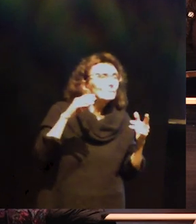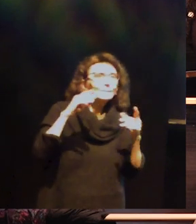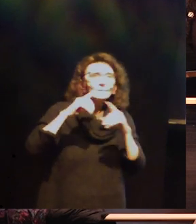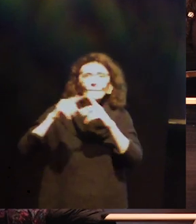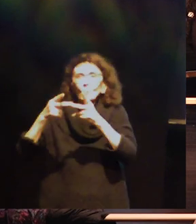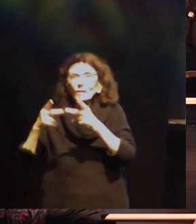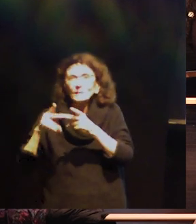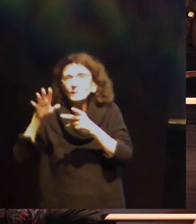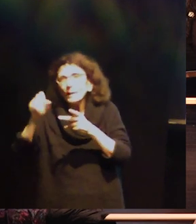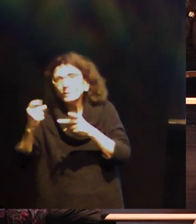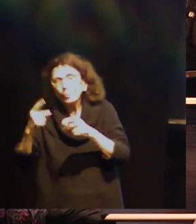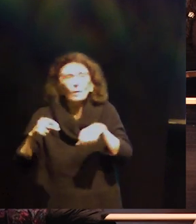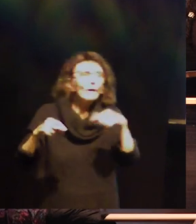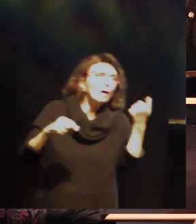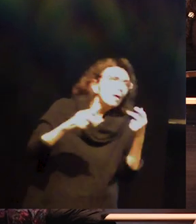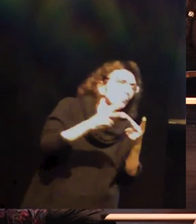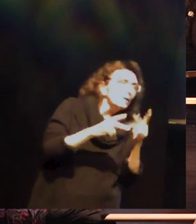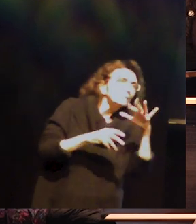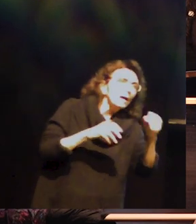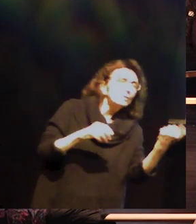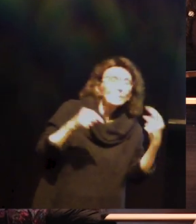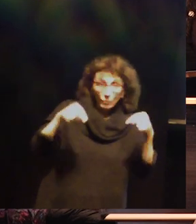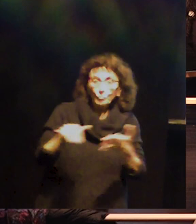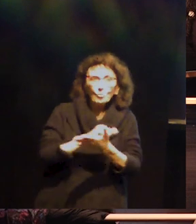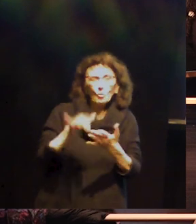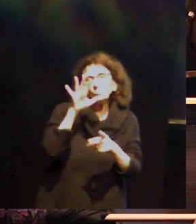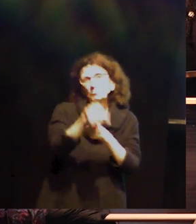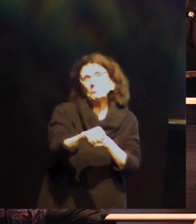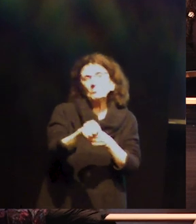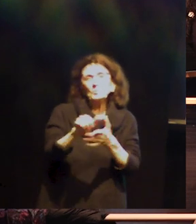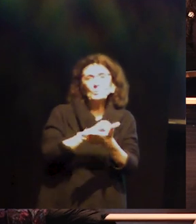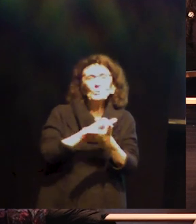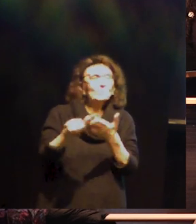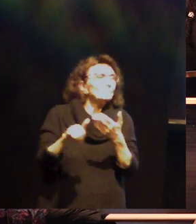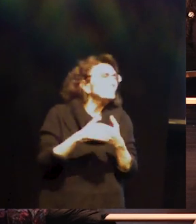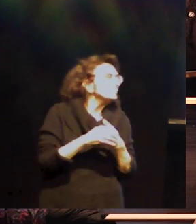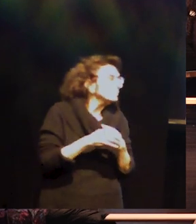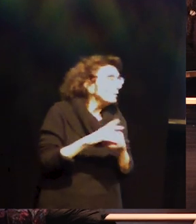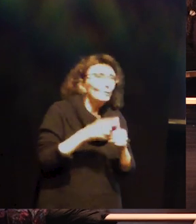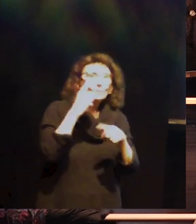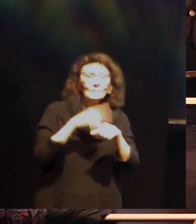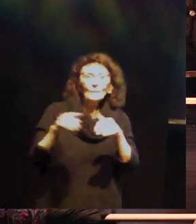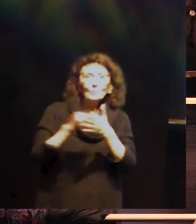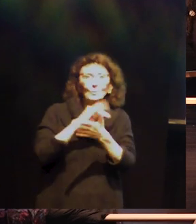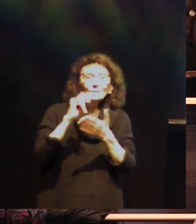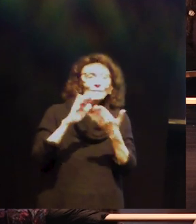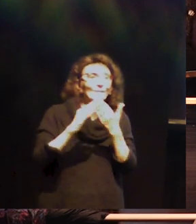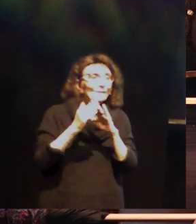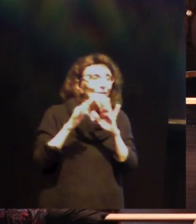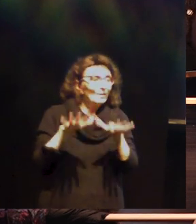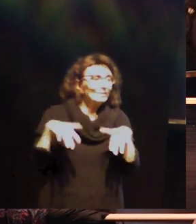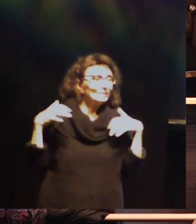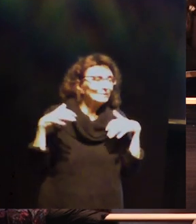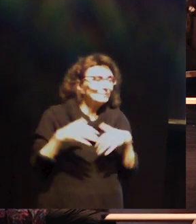you know, and so it's cool to speak with the New York audience, people who get it and see the inside and out of it. Our first New York audience. Yeah, New York City audience, yeah. So thank you